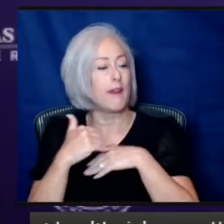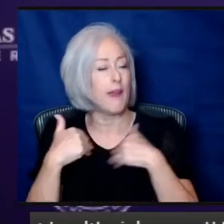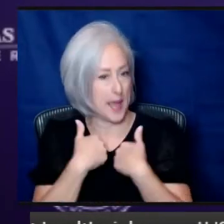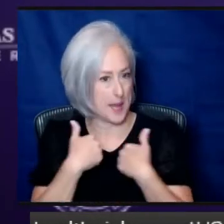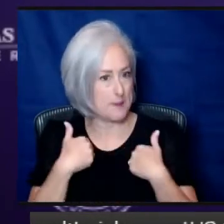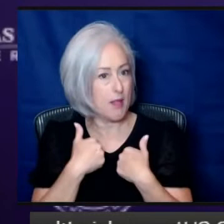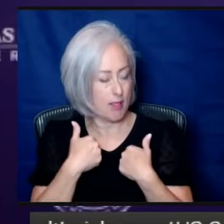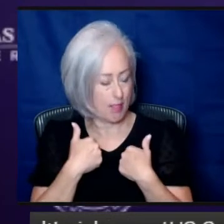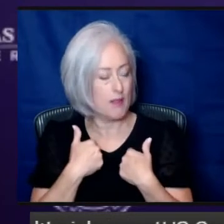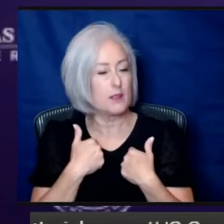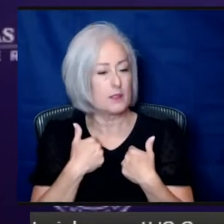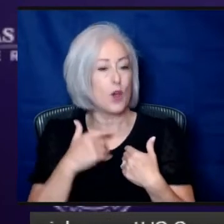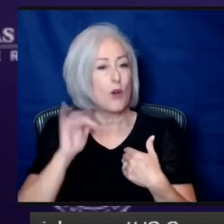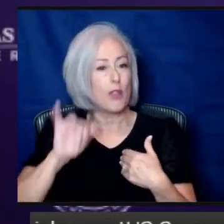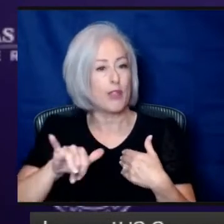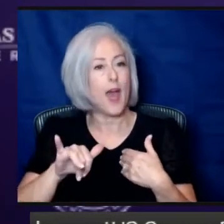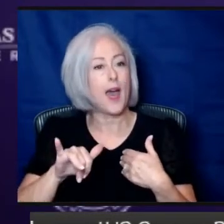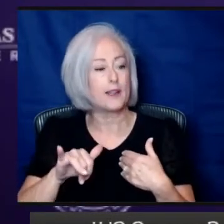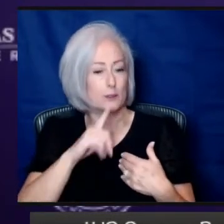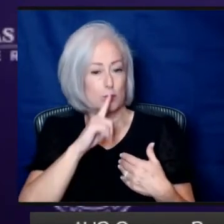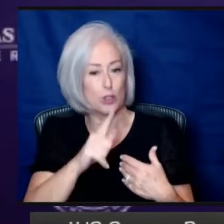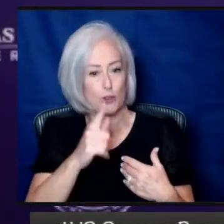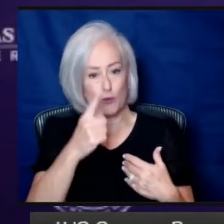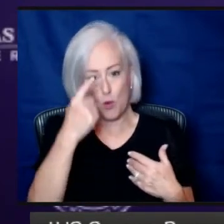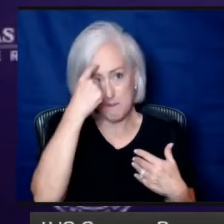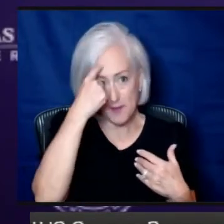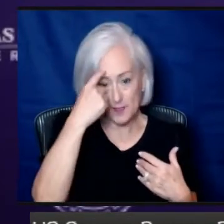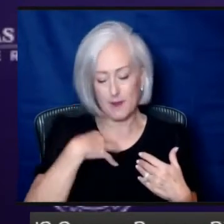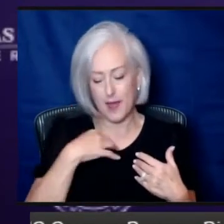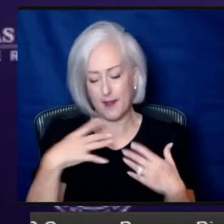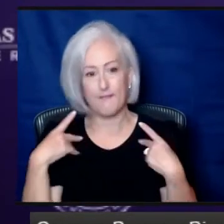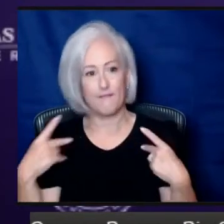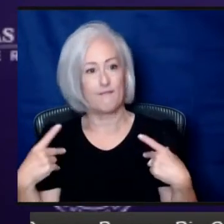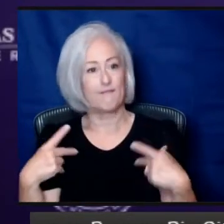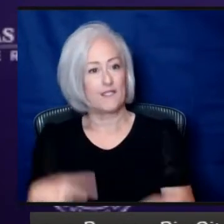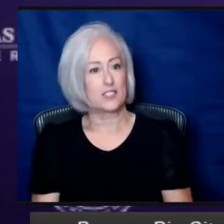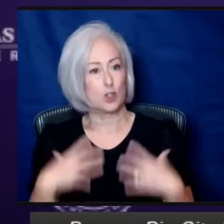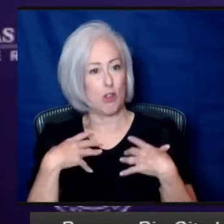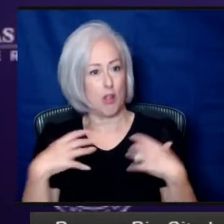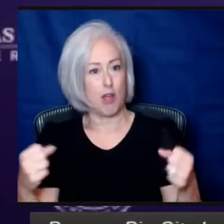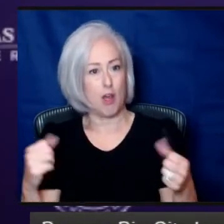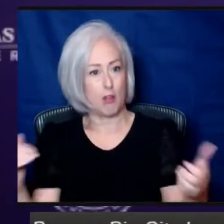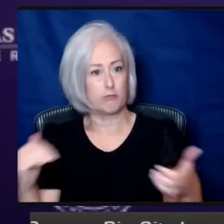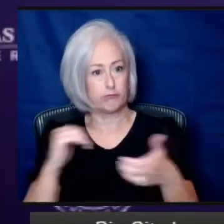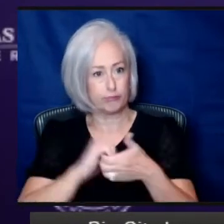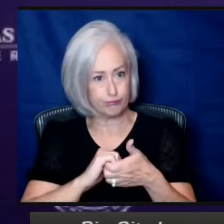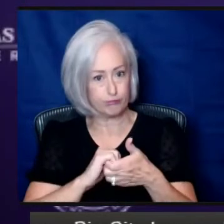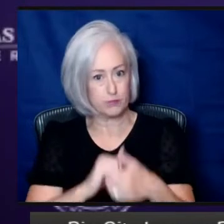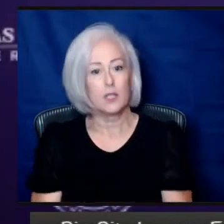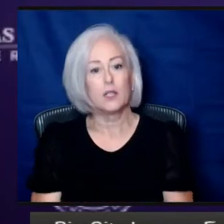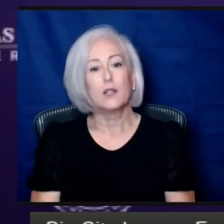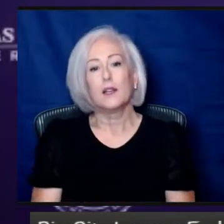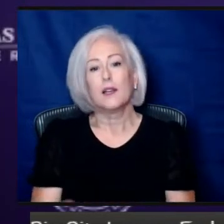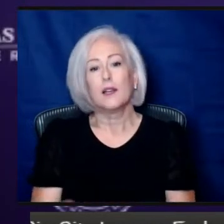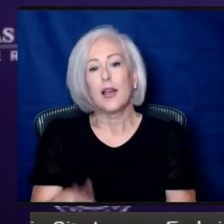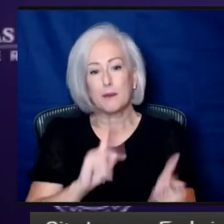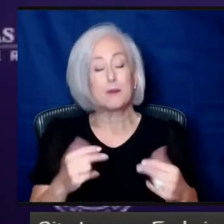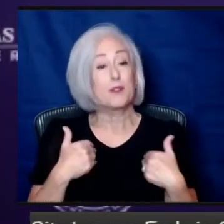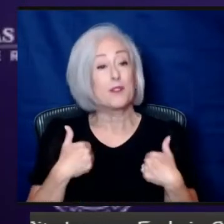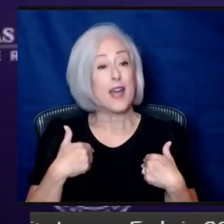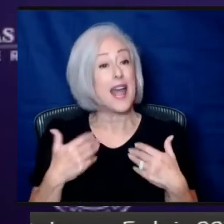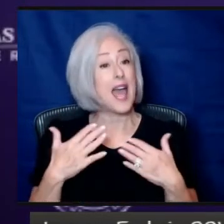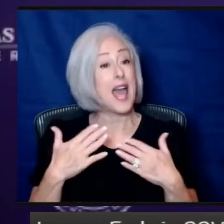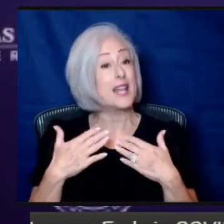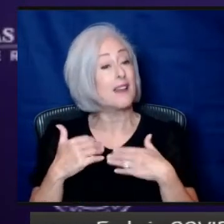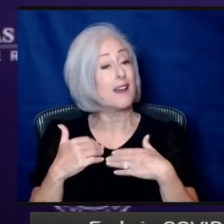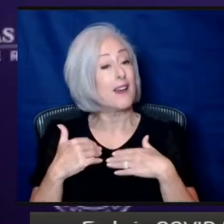here it also looked at over 5 years of pet ownership, those benefits. And even before 5 years of pet ownership, there were benefits where people